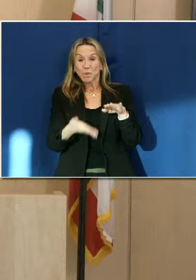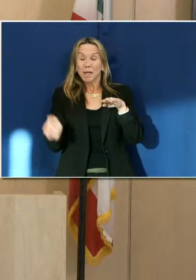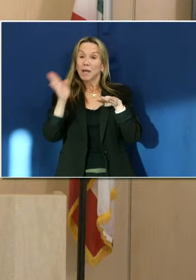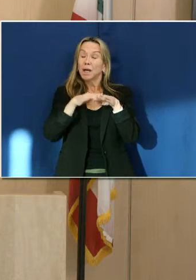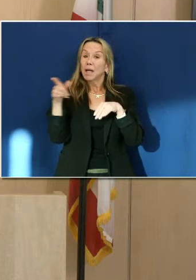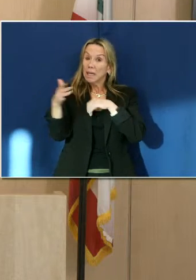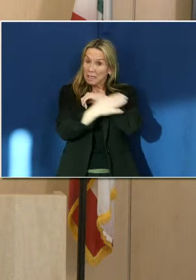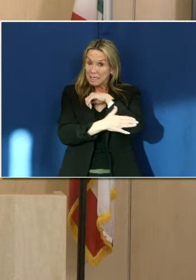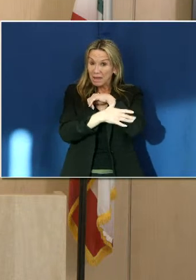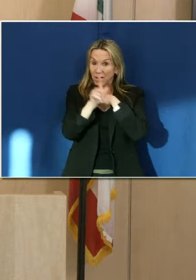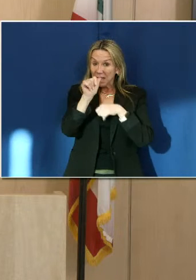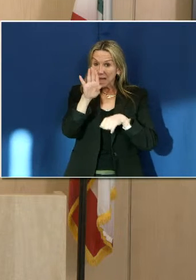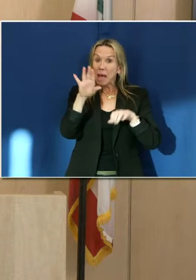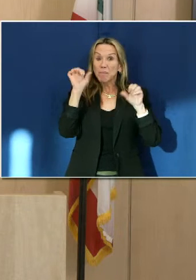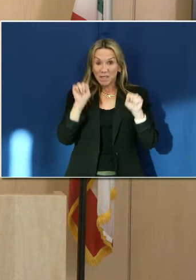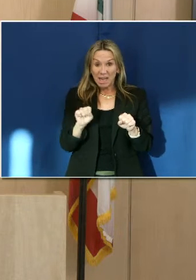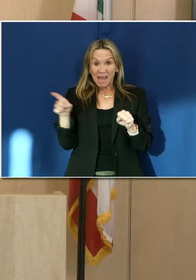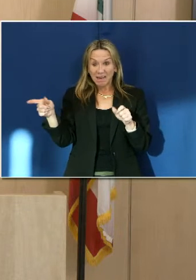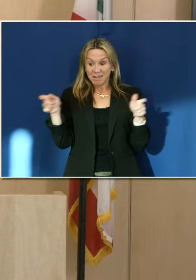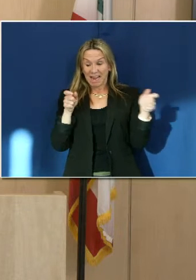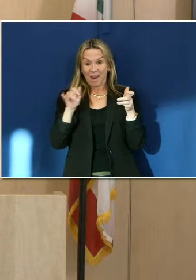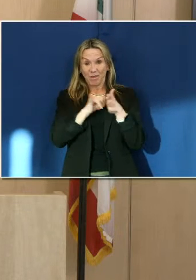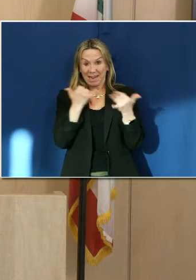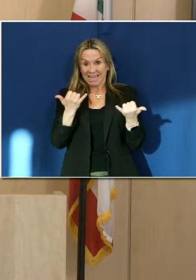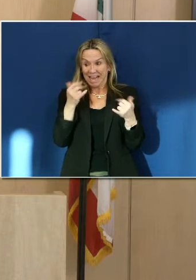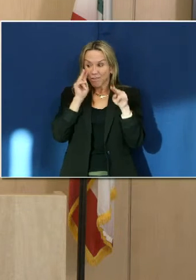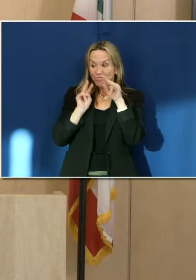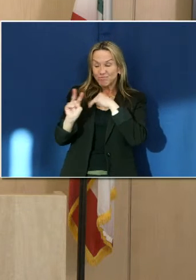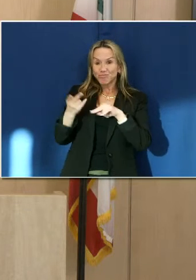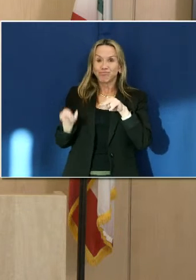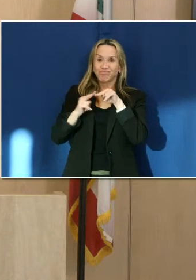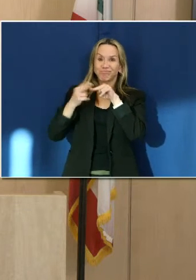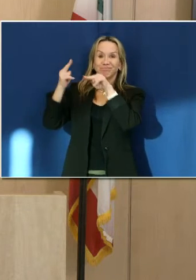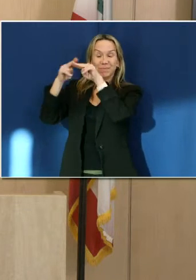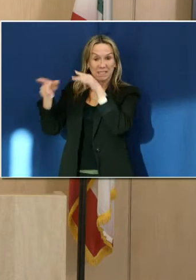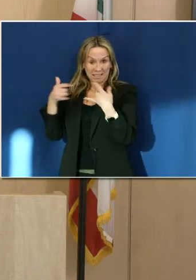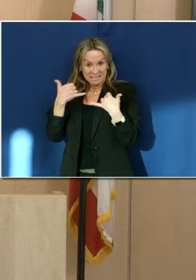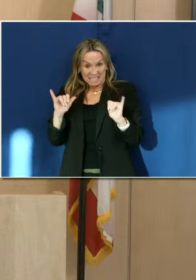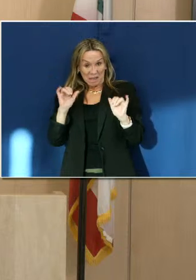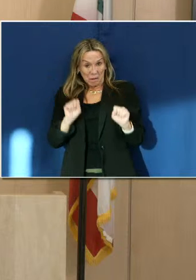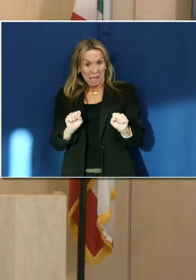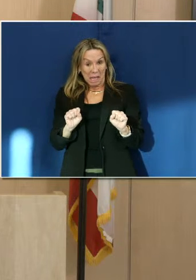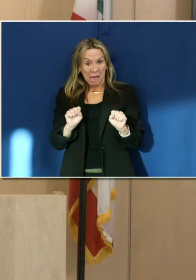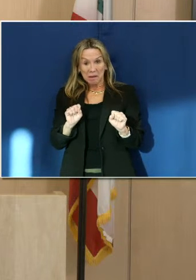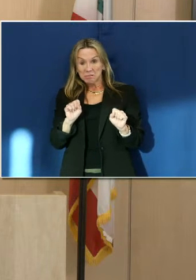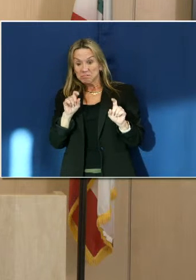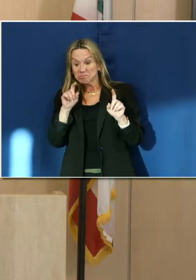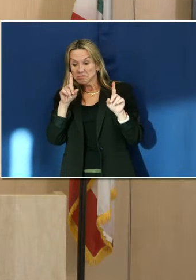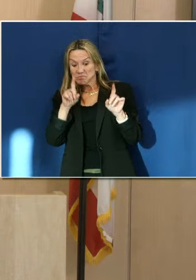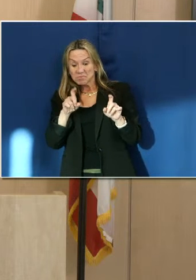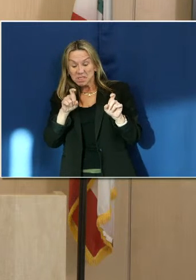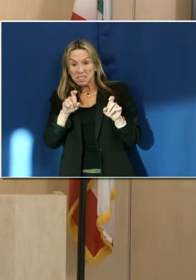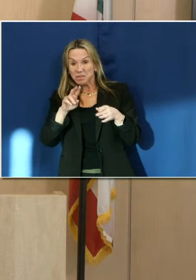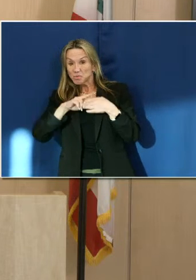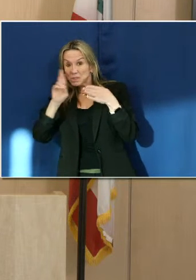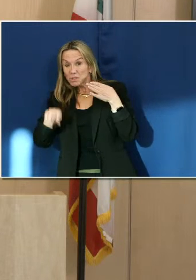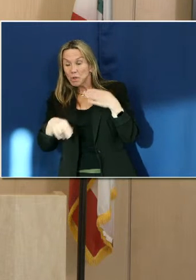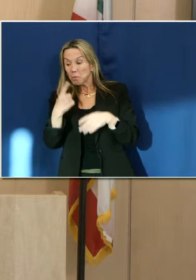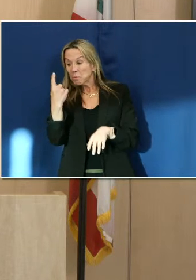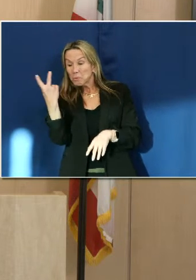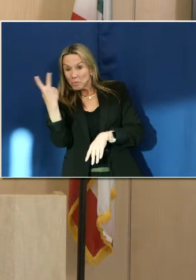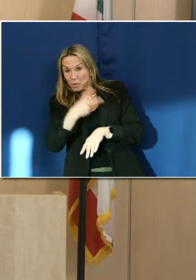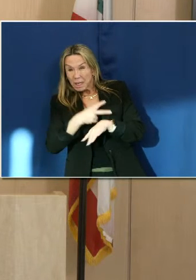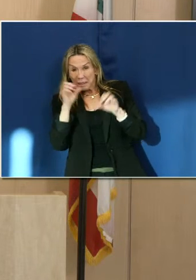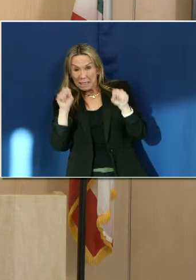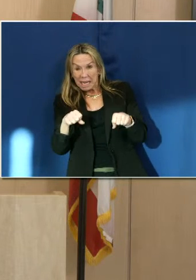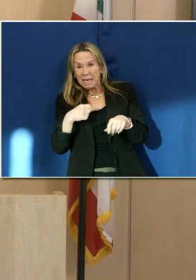able to keep up with the uptick in tests that are coming in, as in like able to get tests back in 2 or 3 days? I know you guys were trying to get some lab equipment that